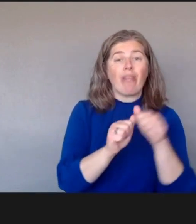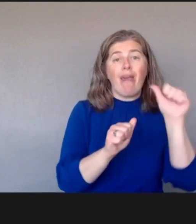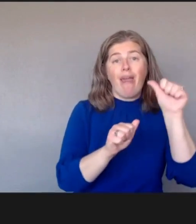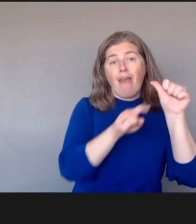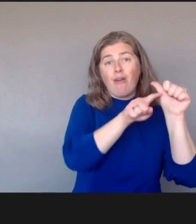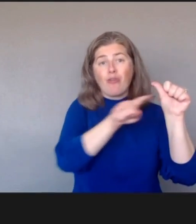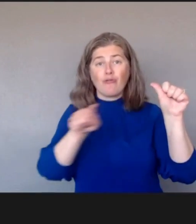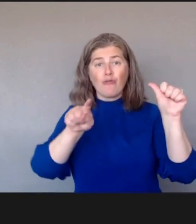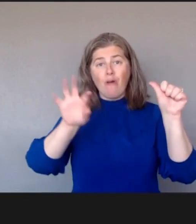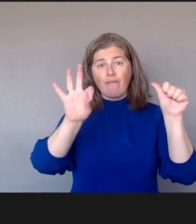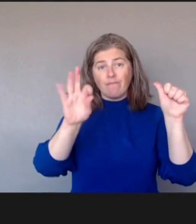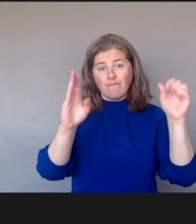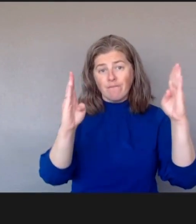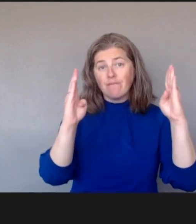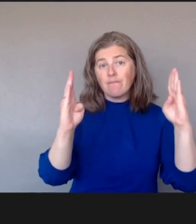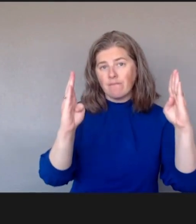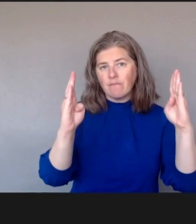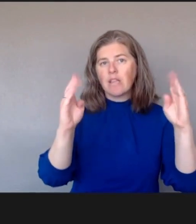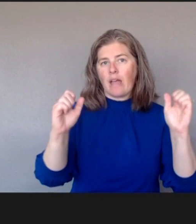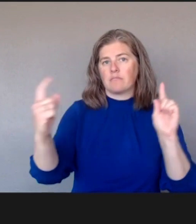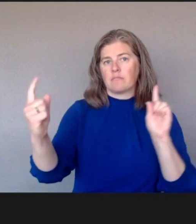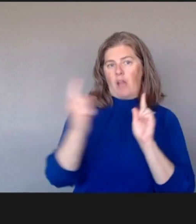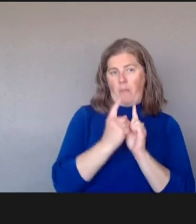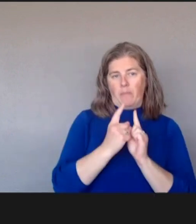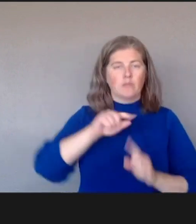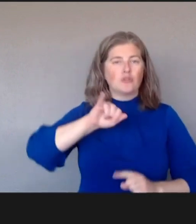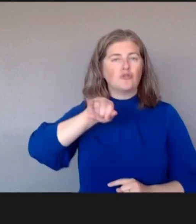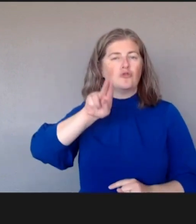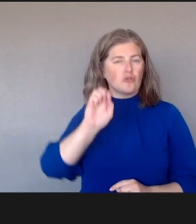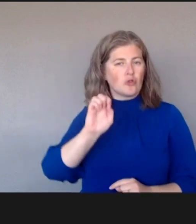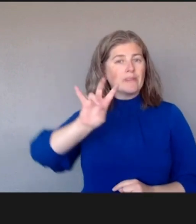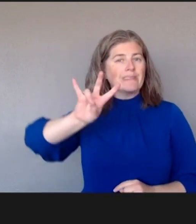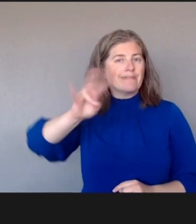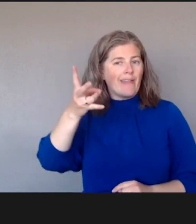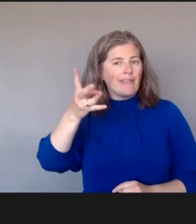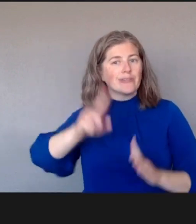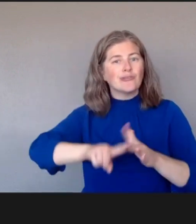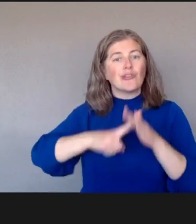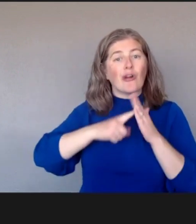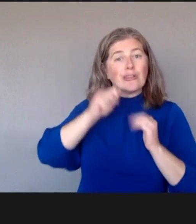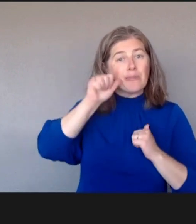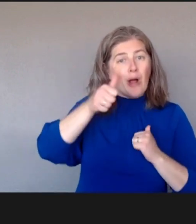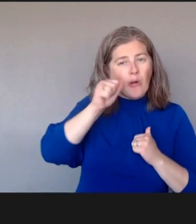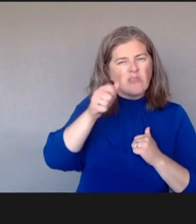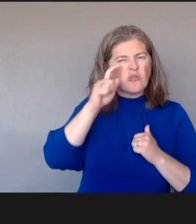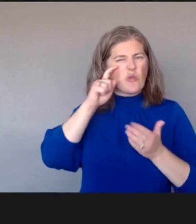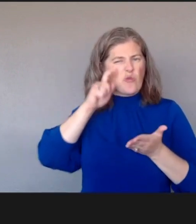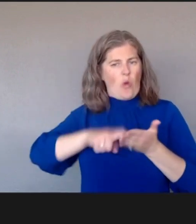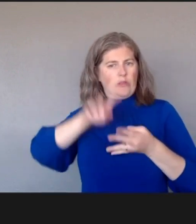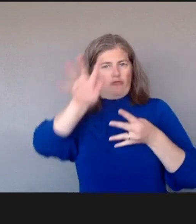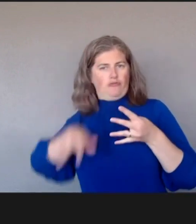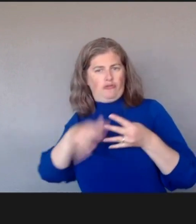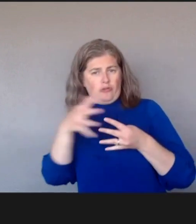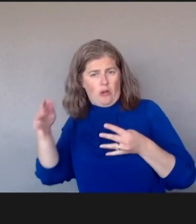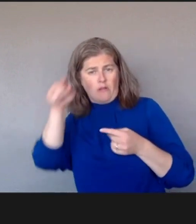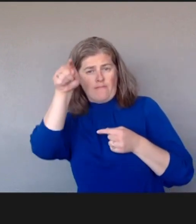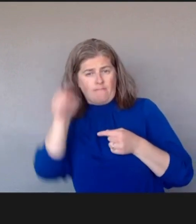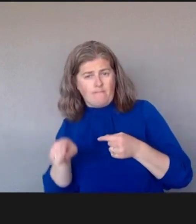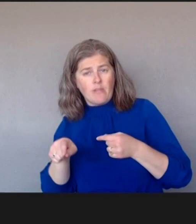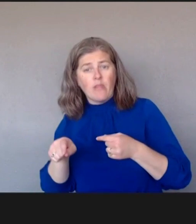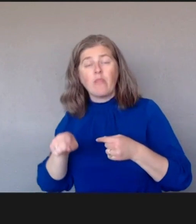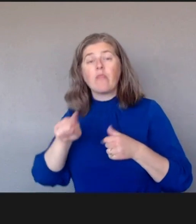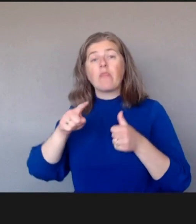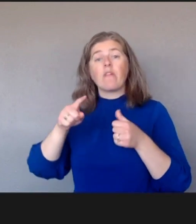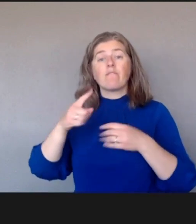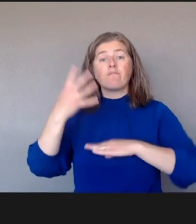A, the letter A through F, may come in starting tomorrow. And as you can see on the chart, the first